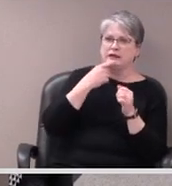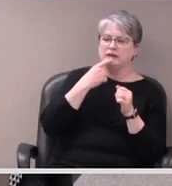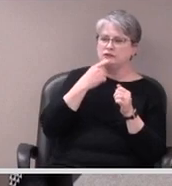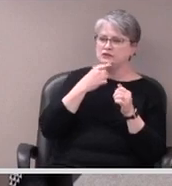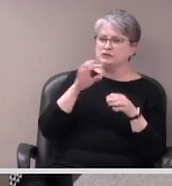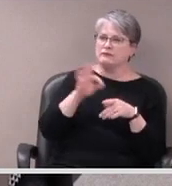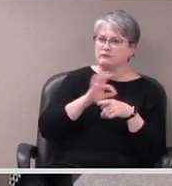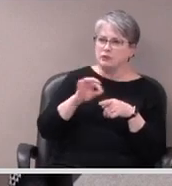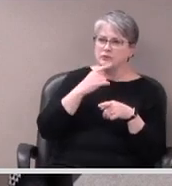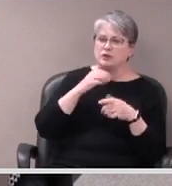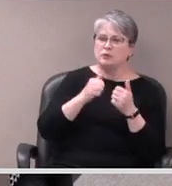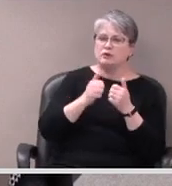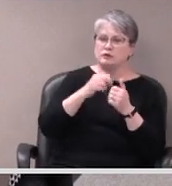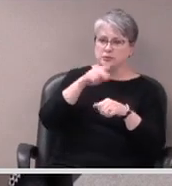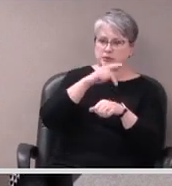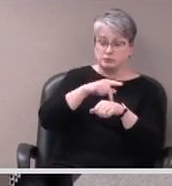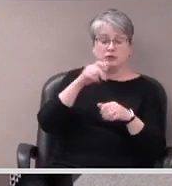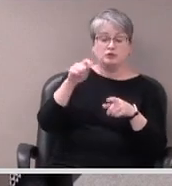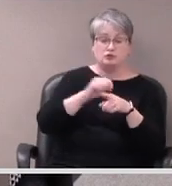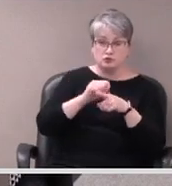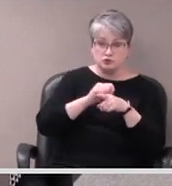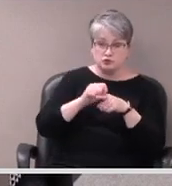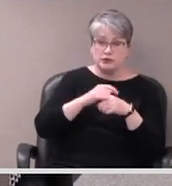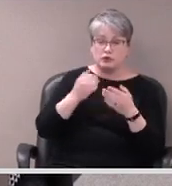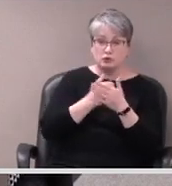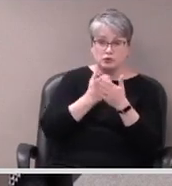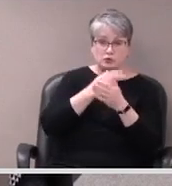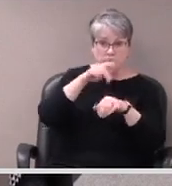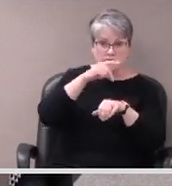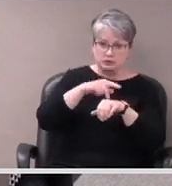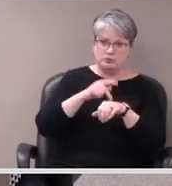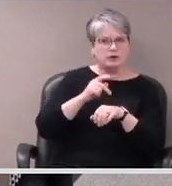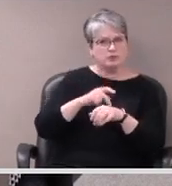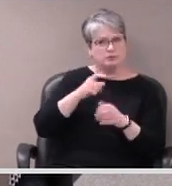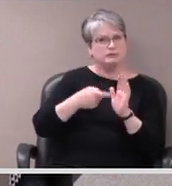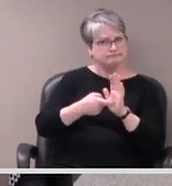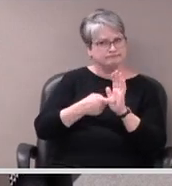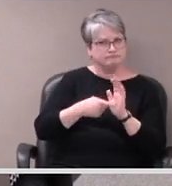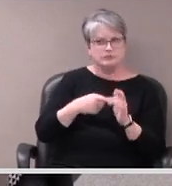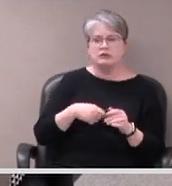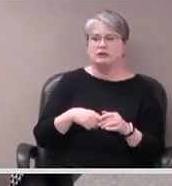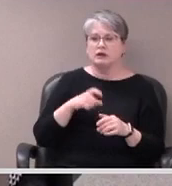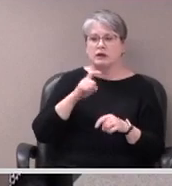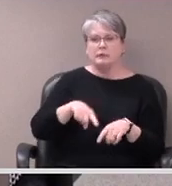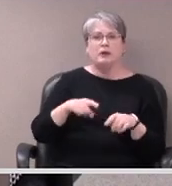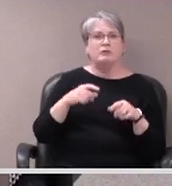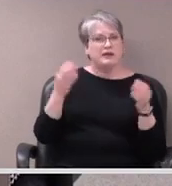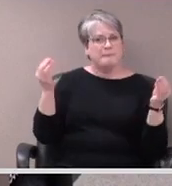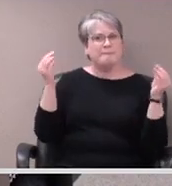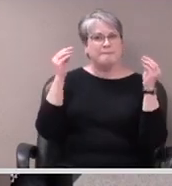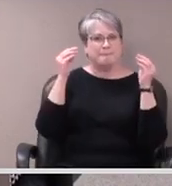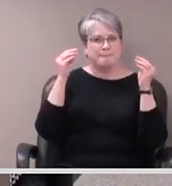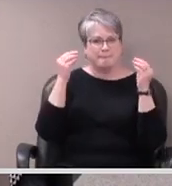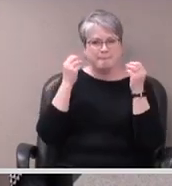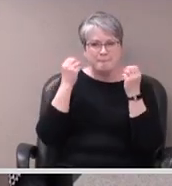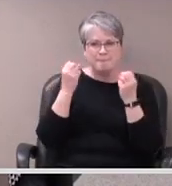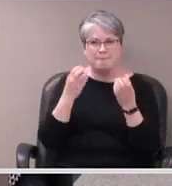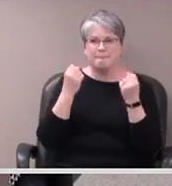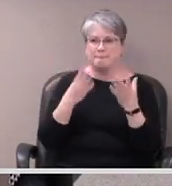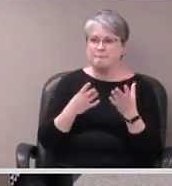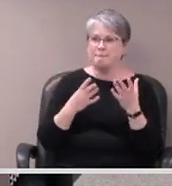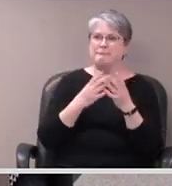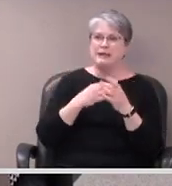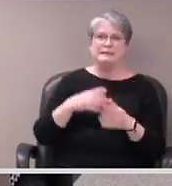again, the training for new principals is mandatory, but we often have many seasoned principals